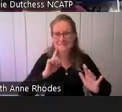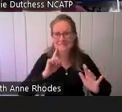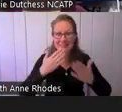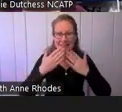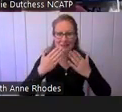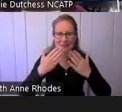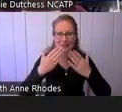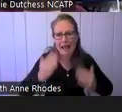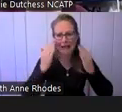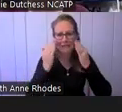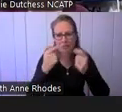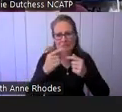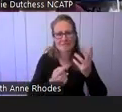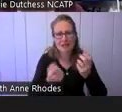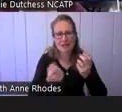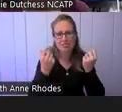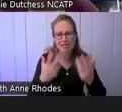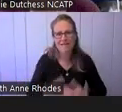It's a lot, I know.